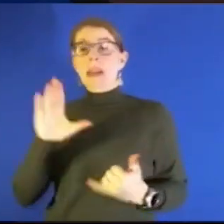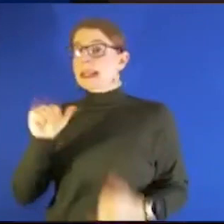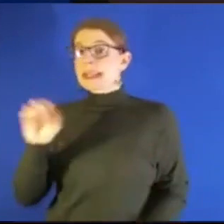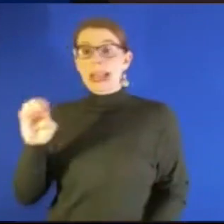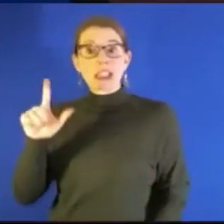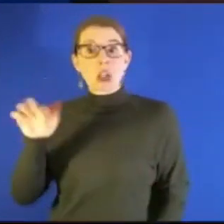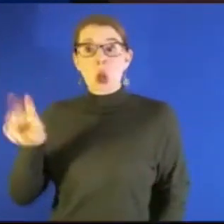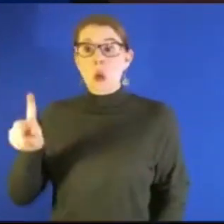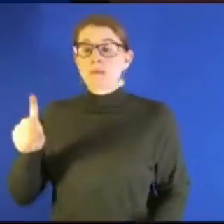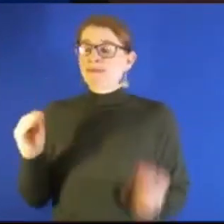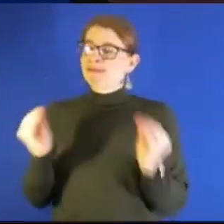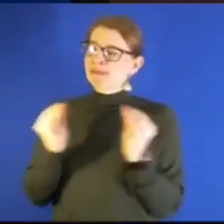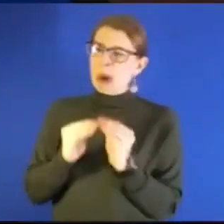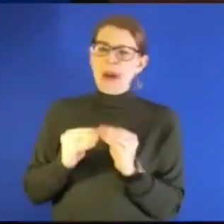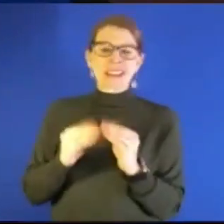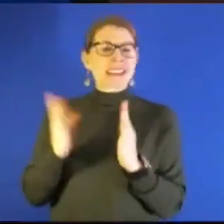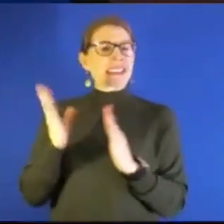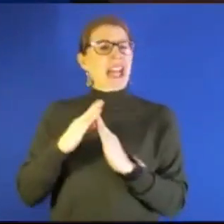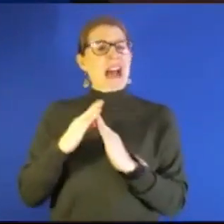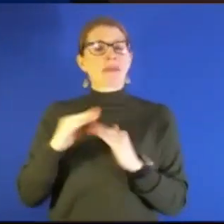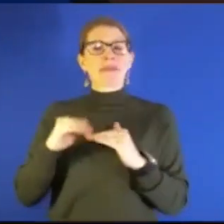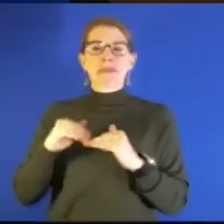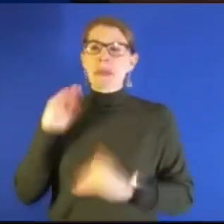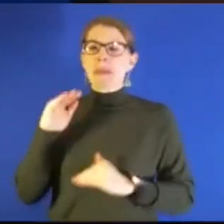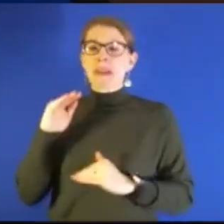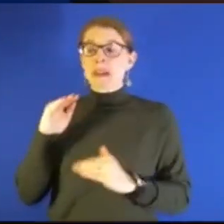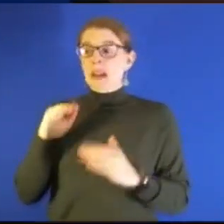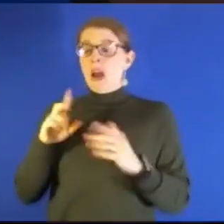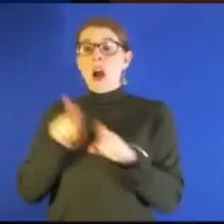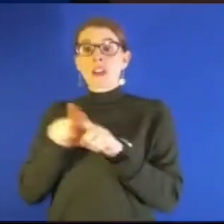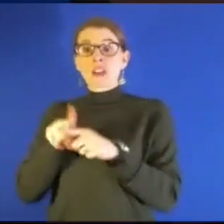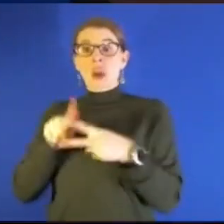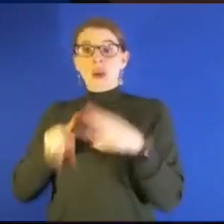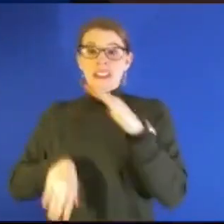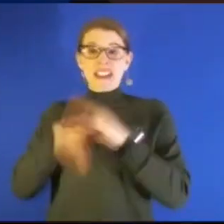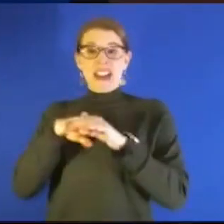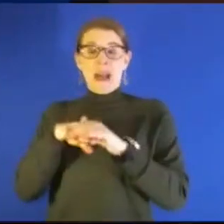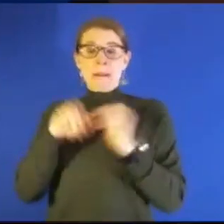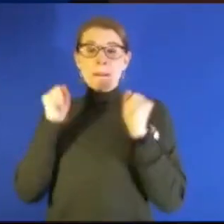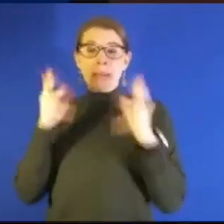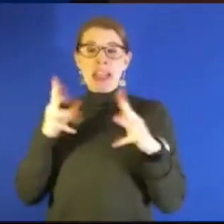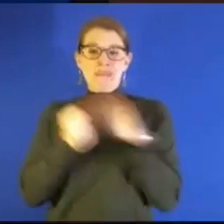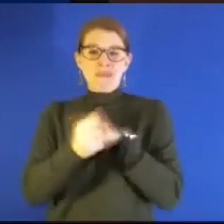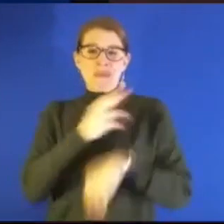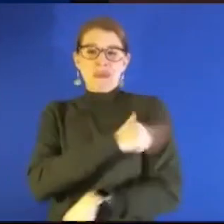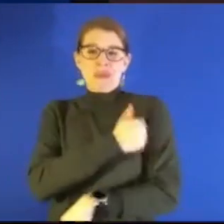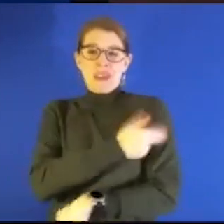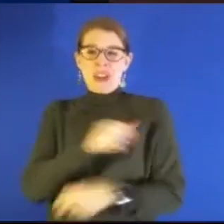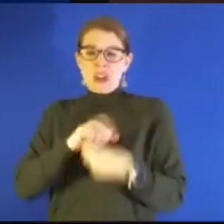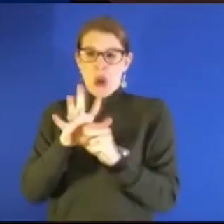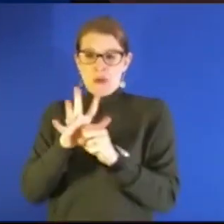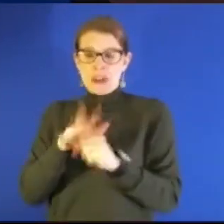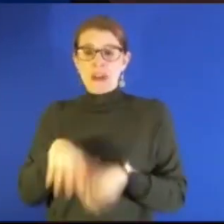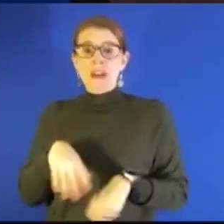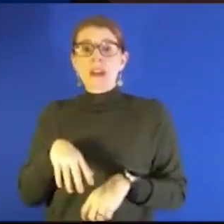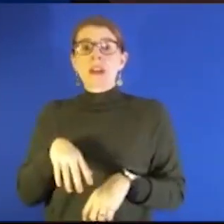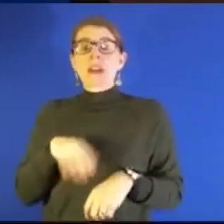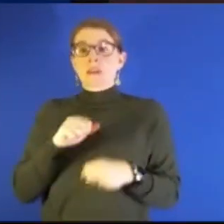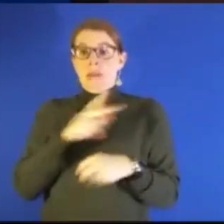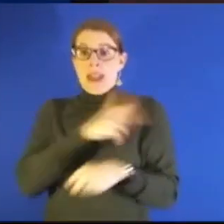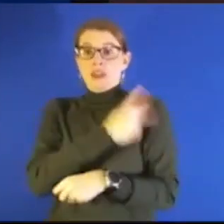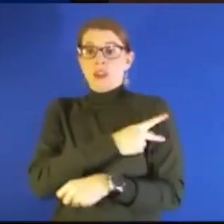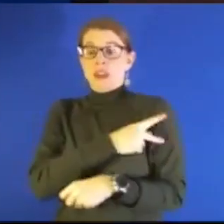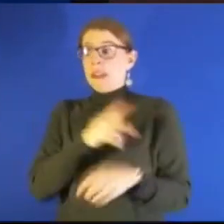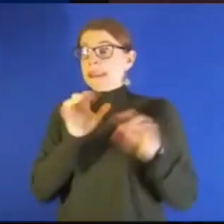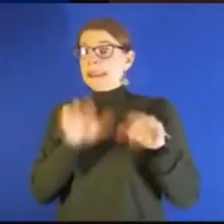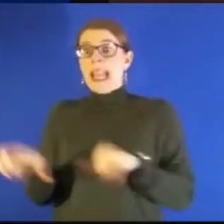the community. B, we just hit our highest number of COVID patients ever. C, that's true around the country. Hospitalizations are